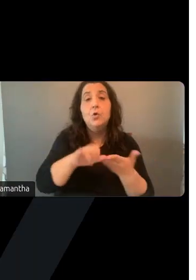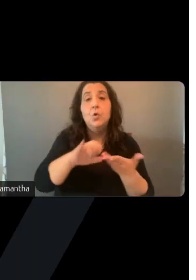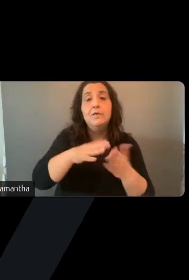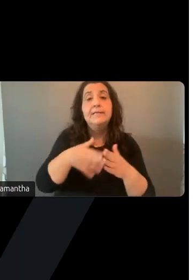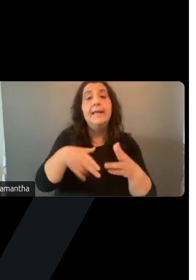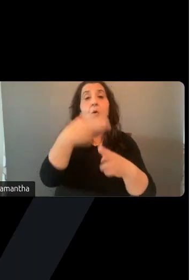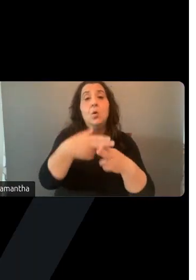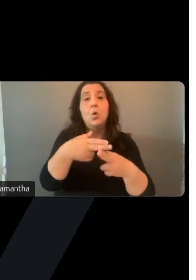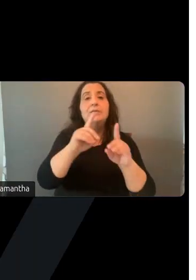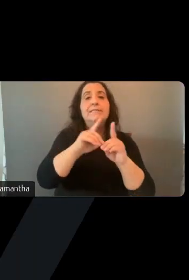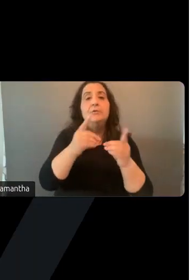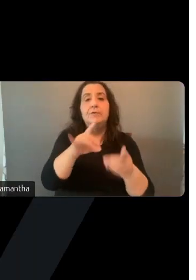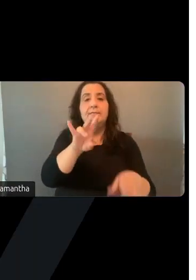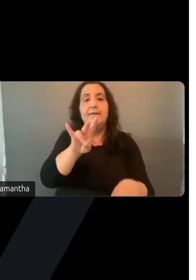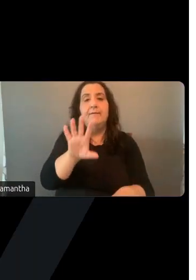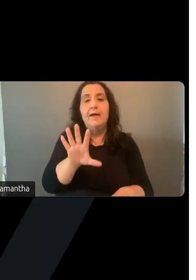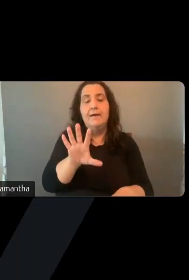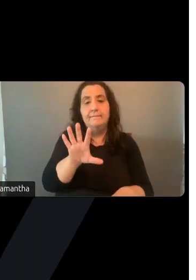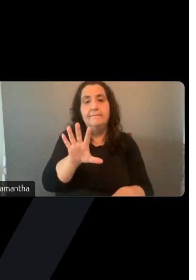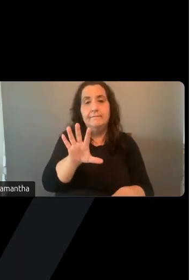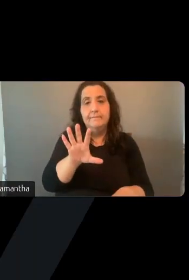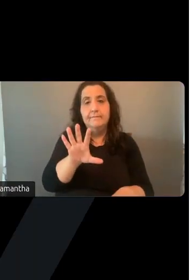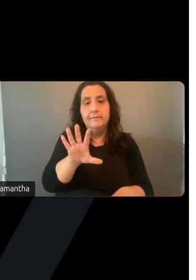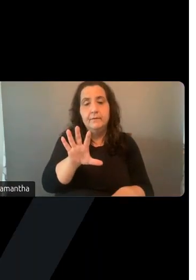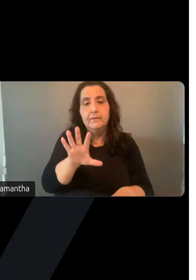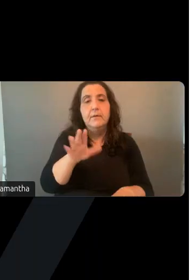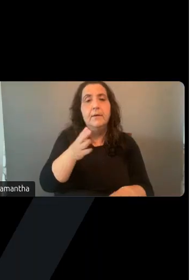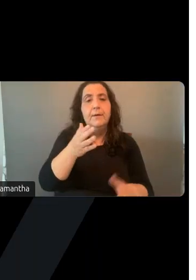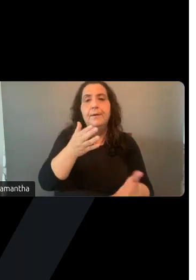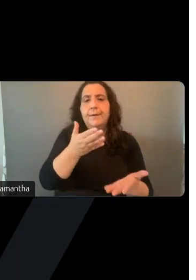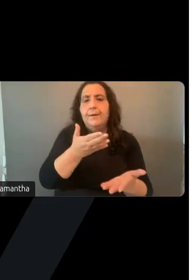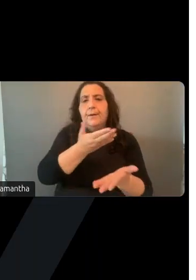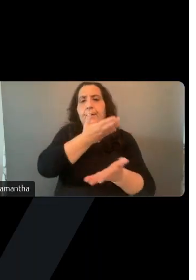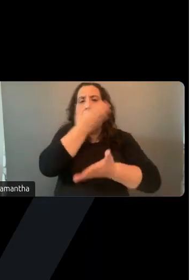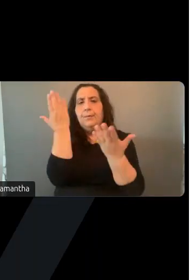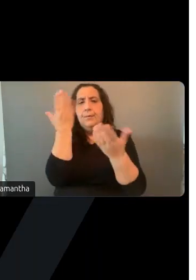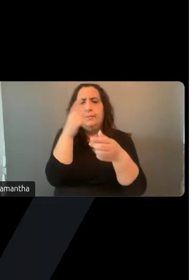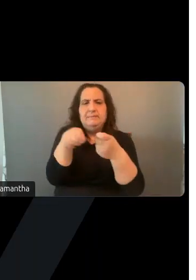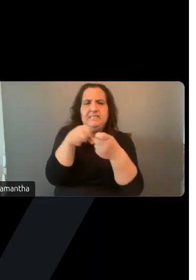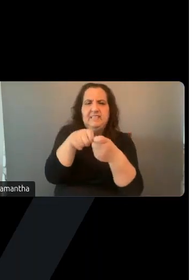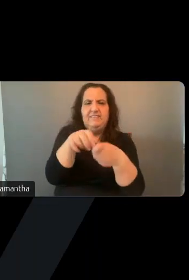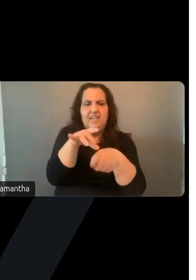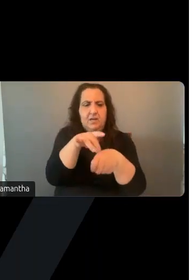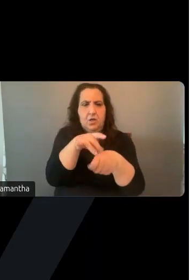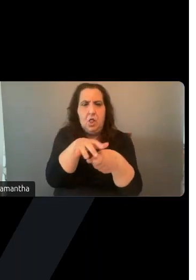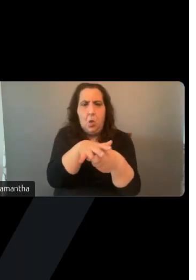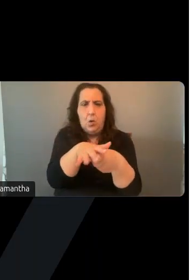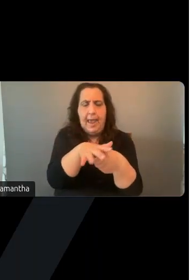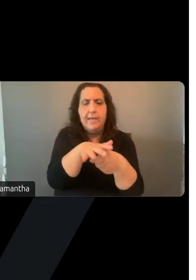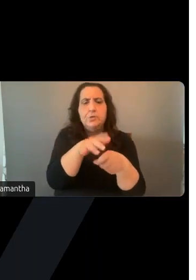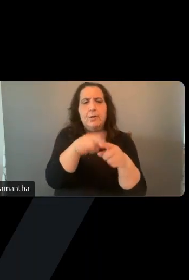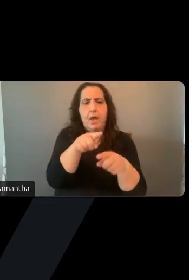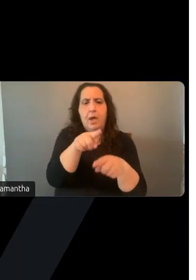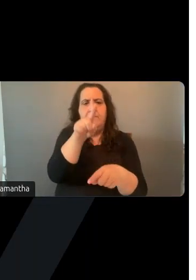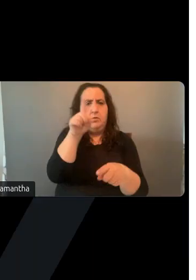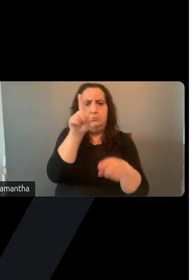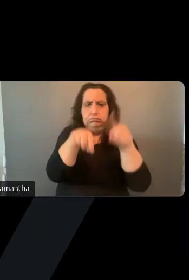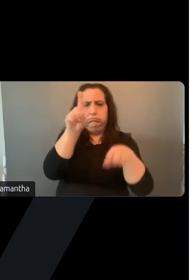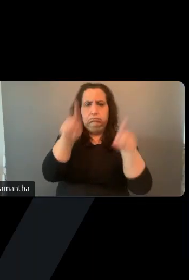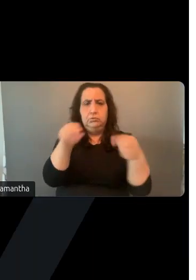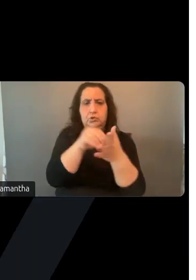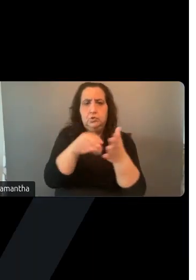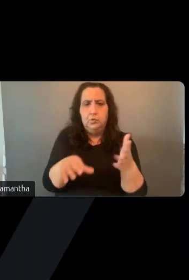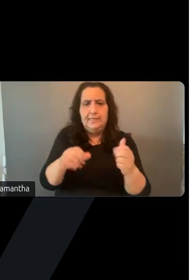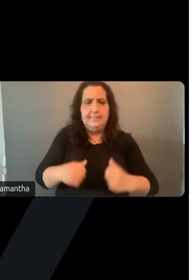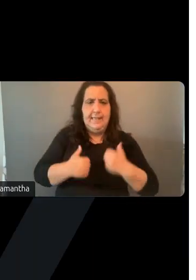District 75. So it's a non-geographic district that is all for students with disabilities.